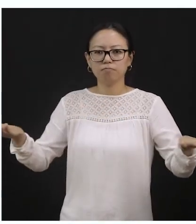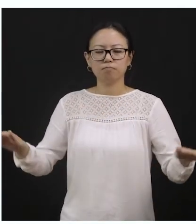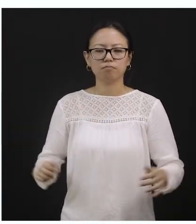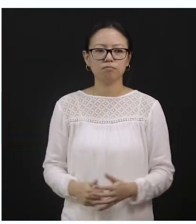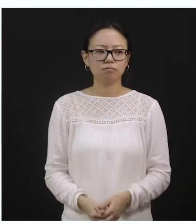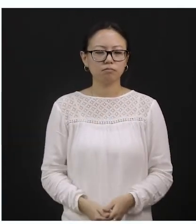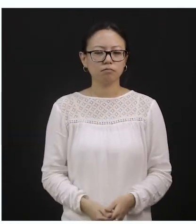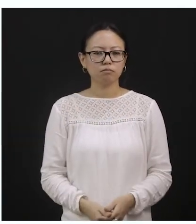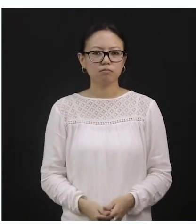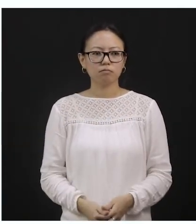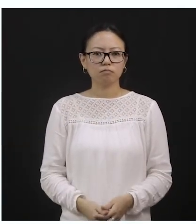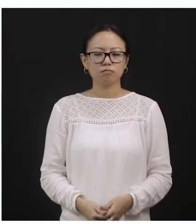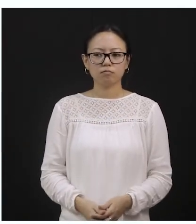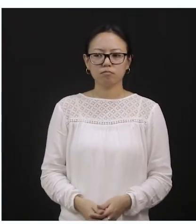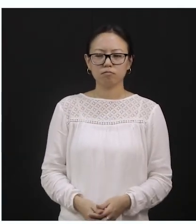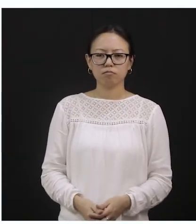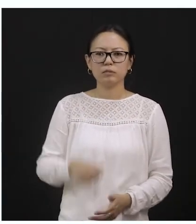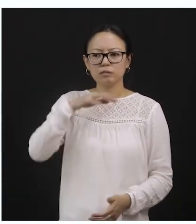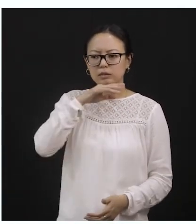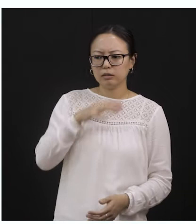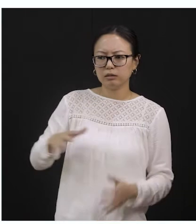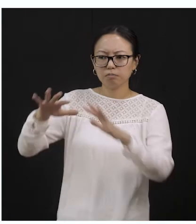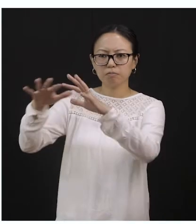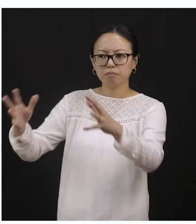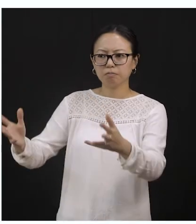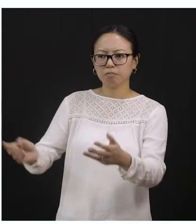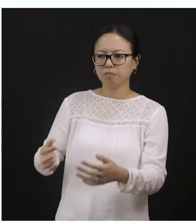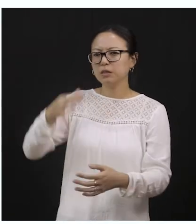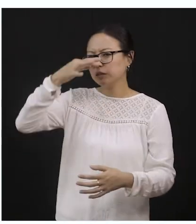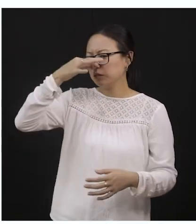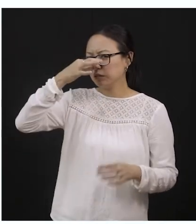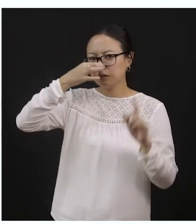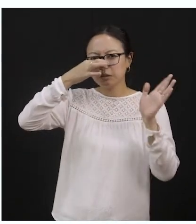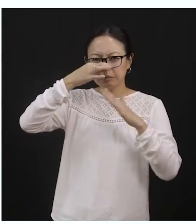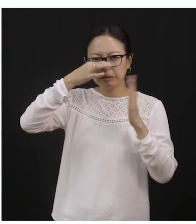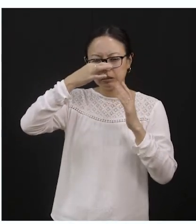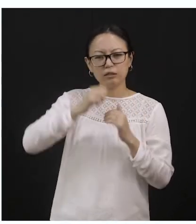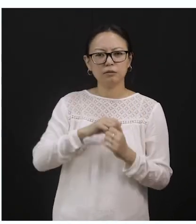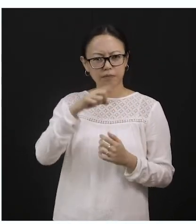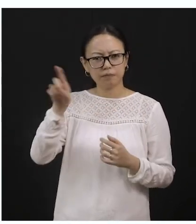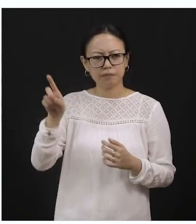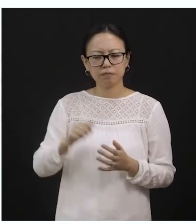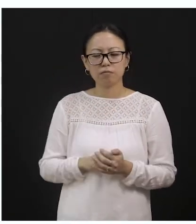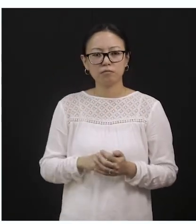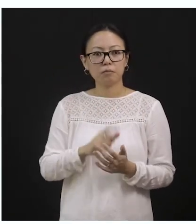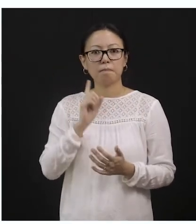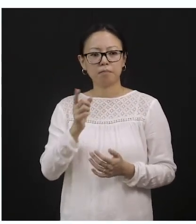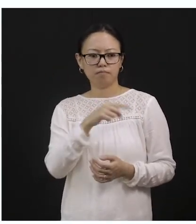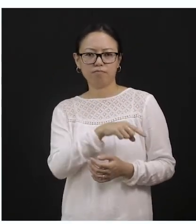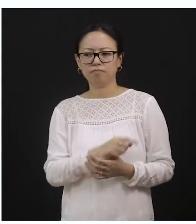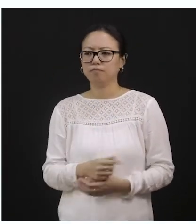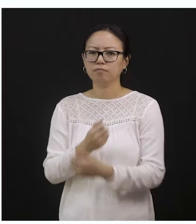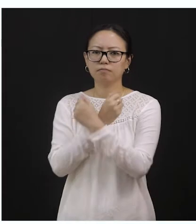So of course, there will be an outbreak of disease because of that. So that is one ugly fact about